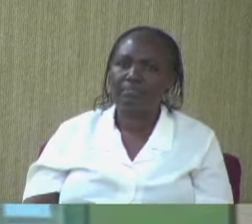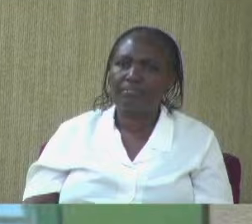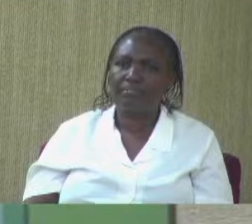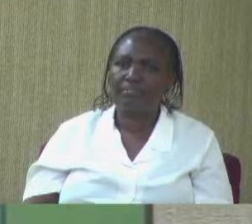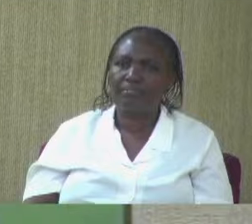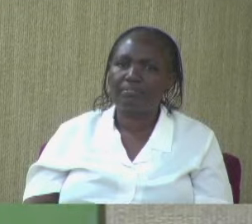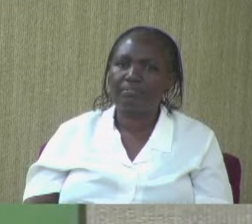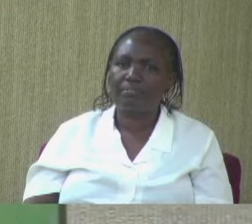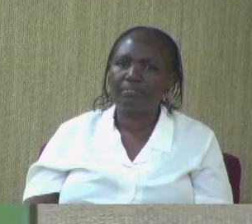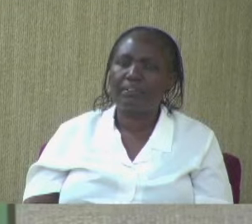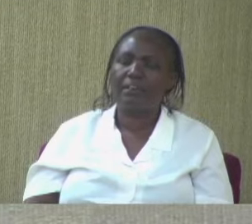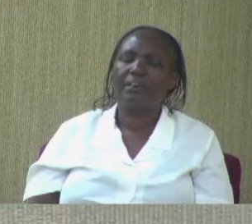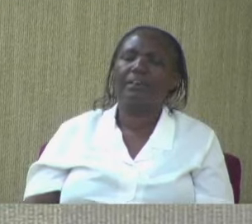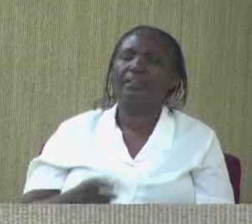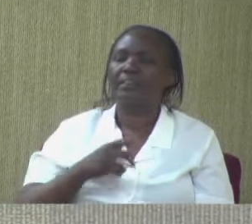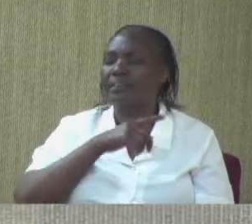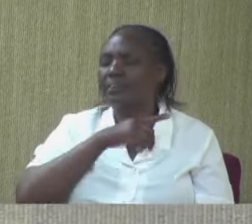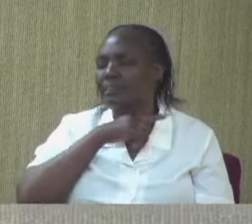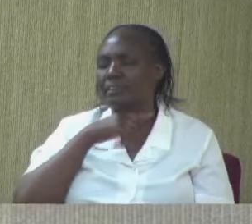They killed the prophets,